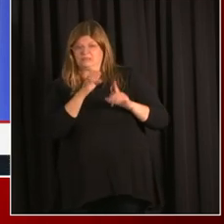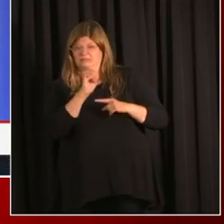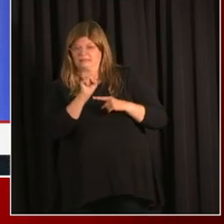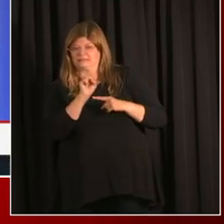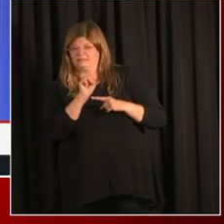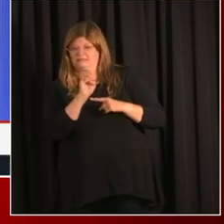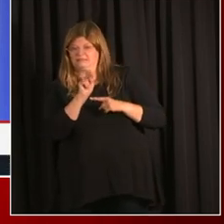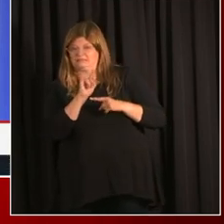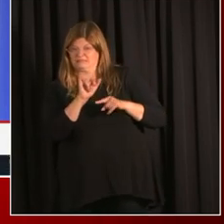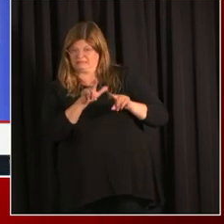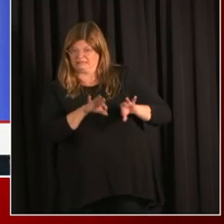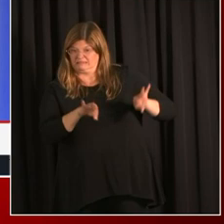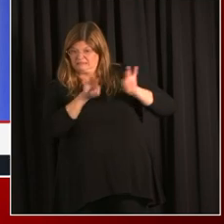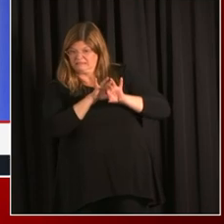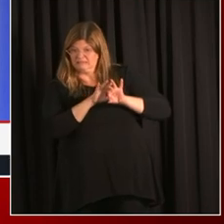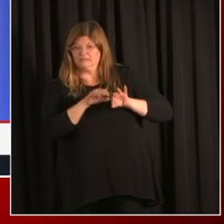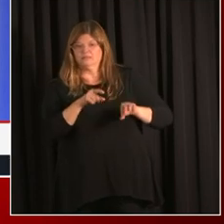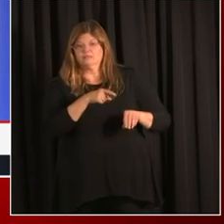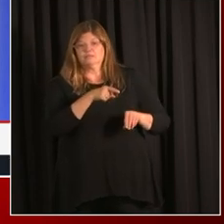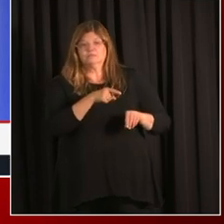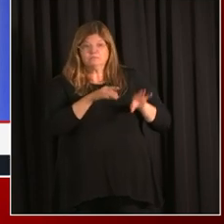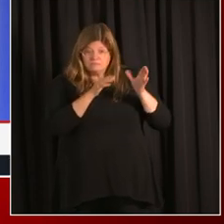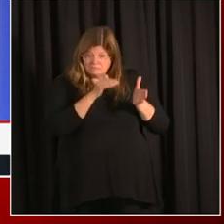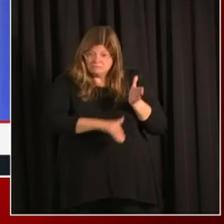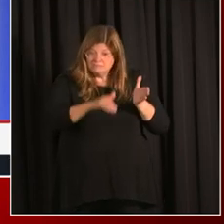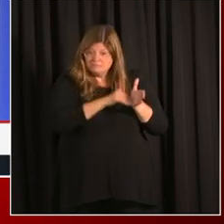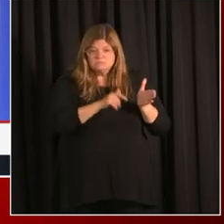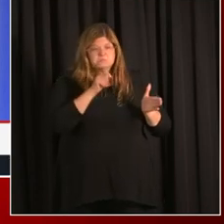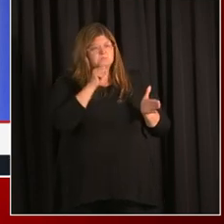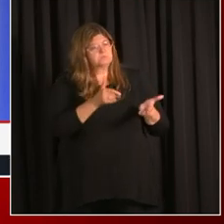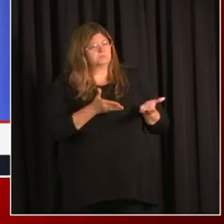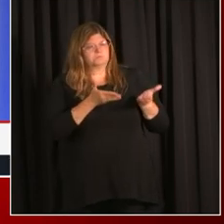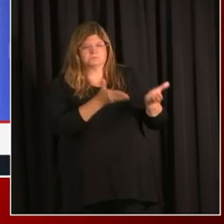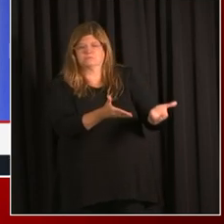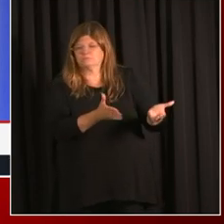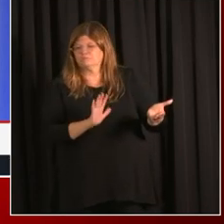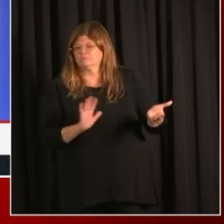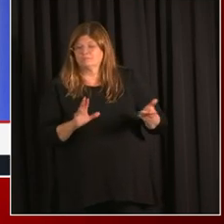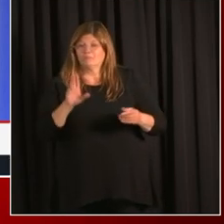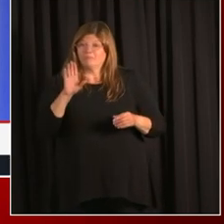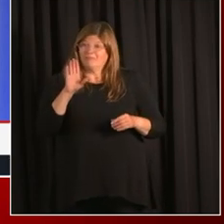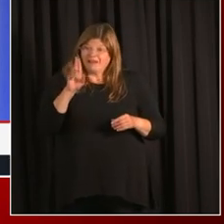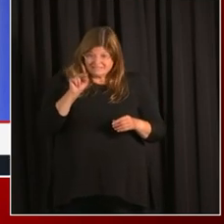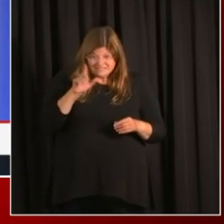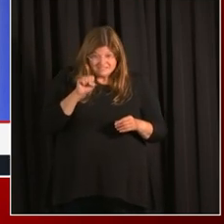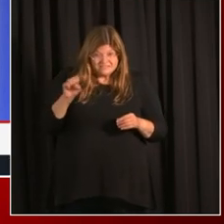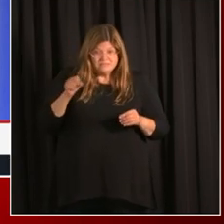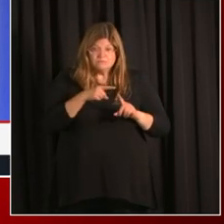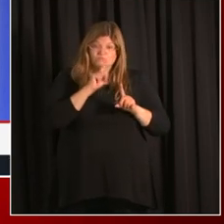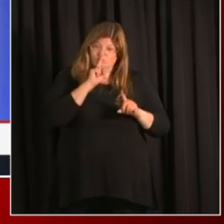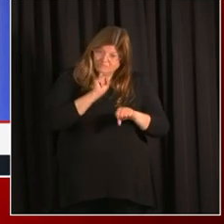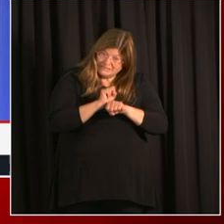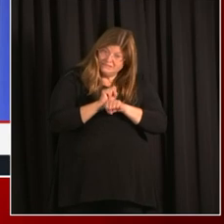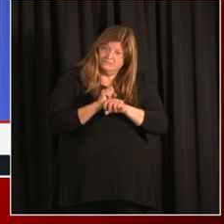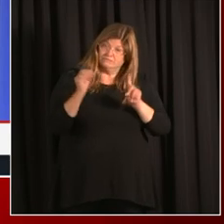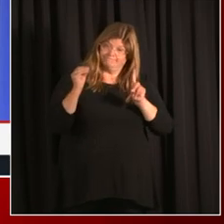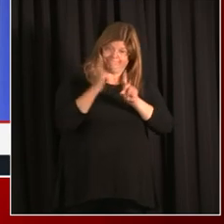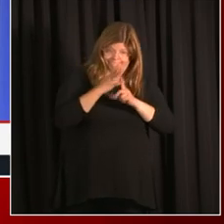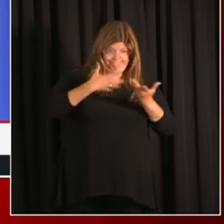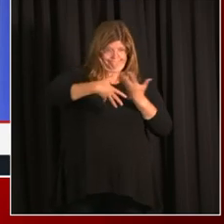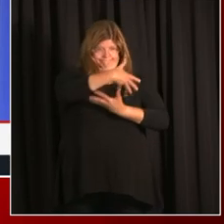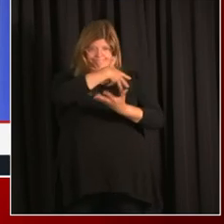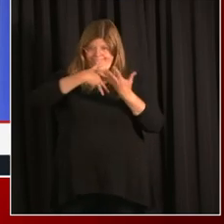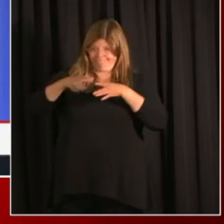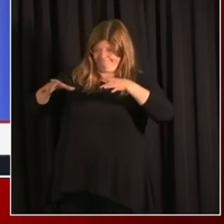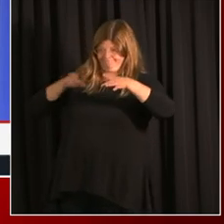again, routine testing would not be recommended unless there was an exposure for that employee. They had come